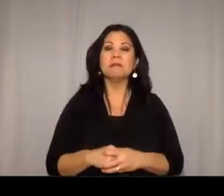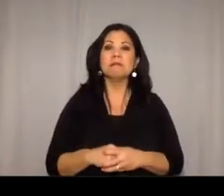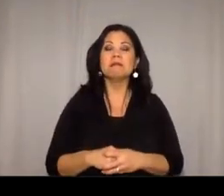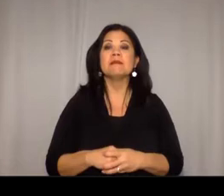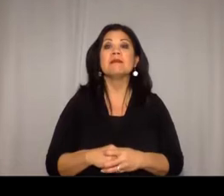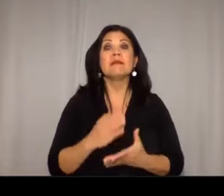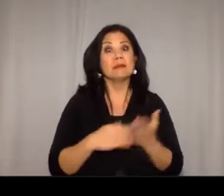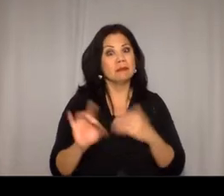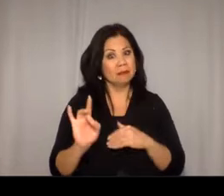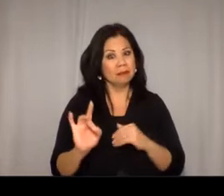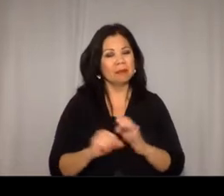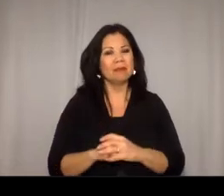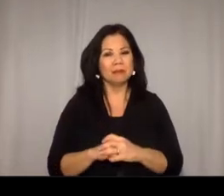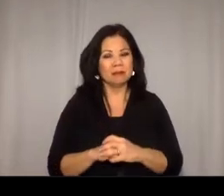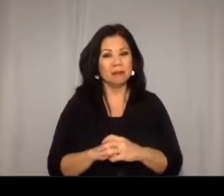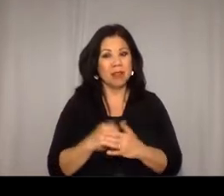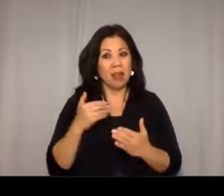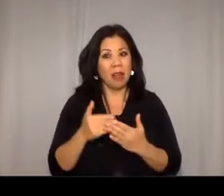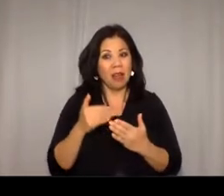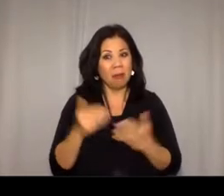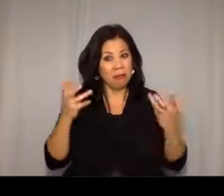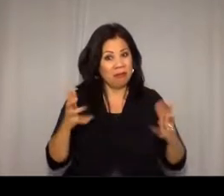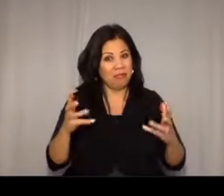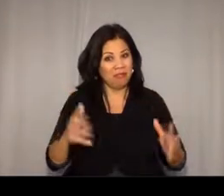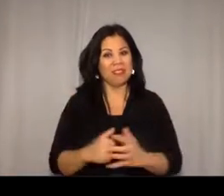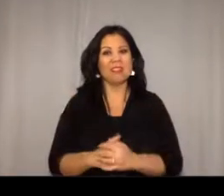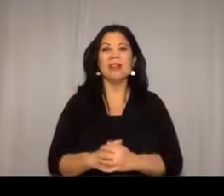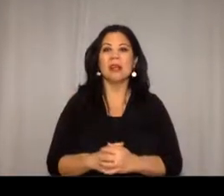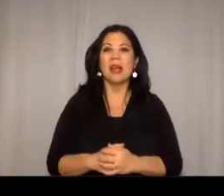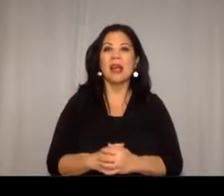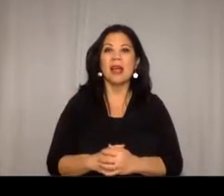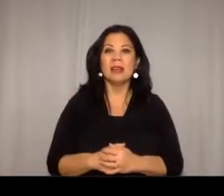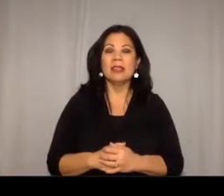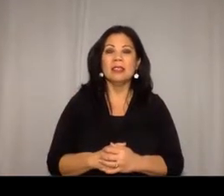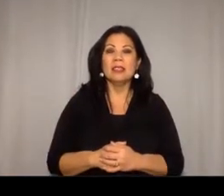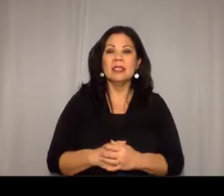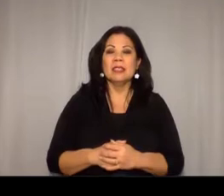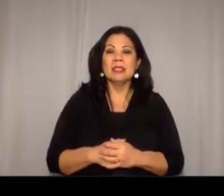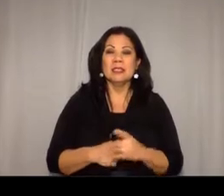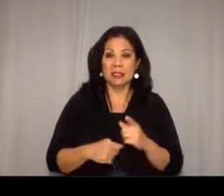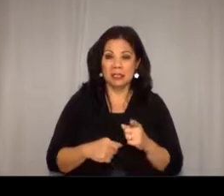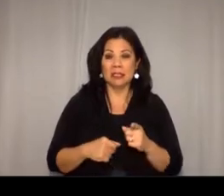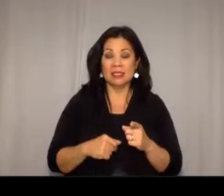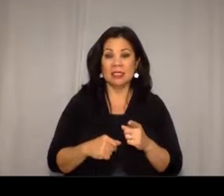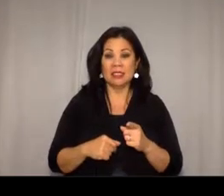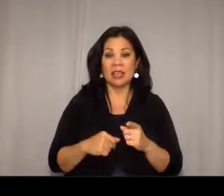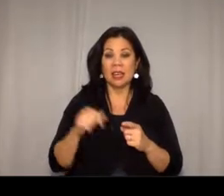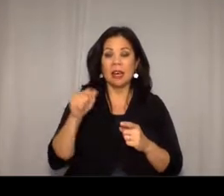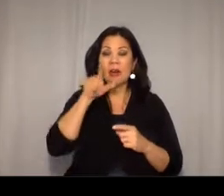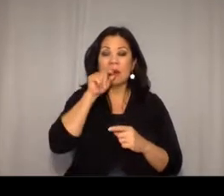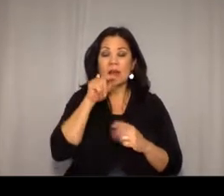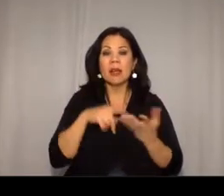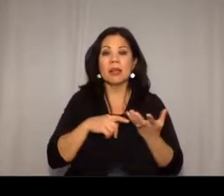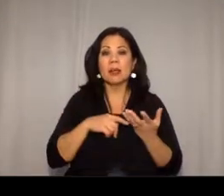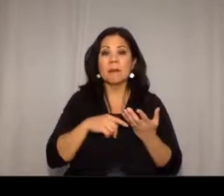Step 8, we are getting closer to the end, guys. Here's step 8, here's our guy, and in step 8, we're